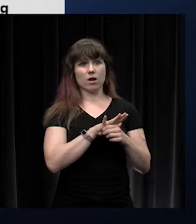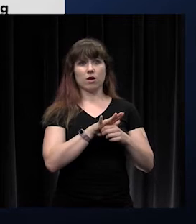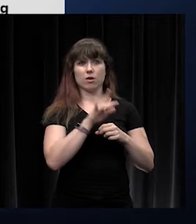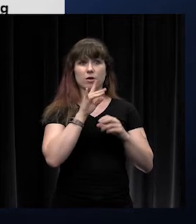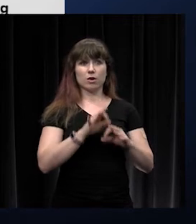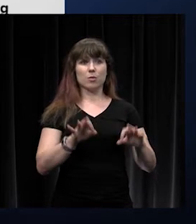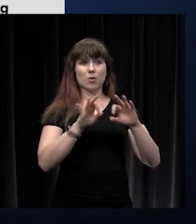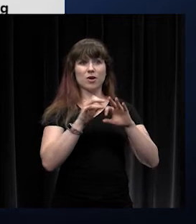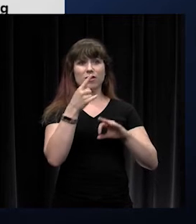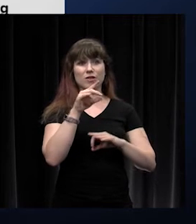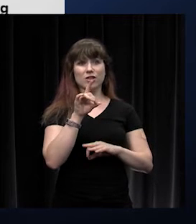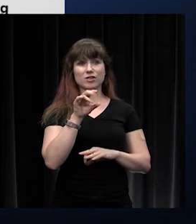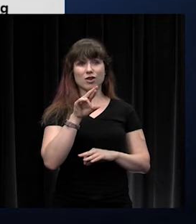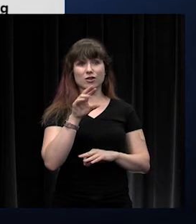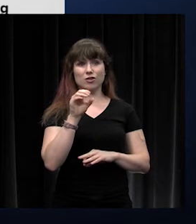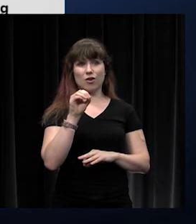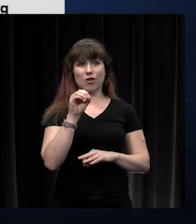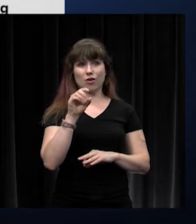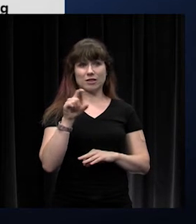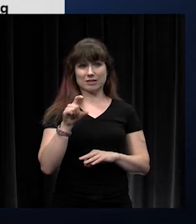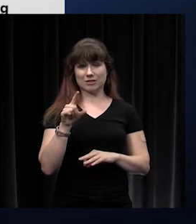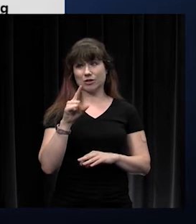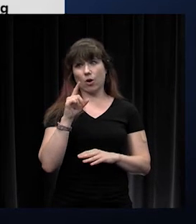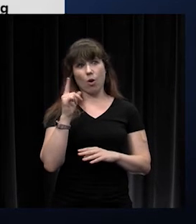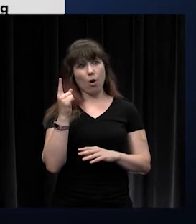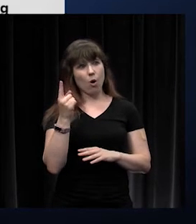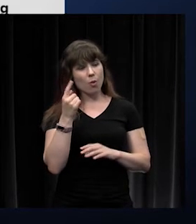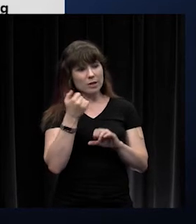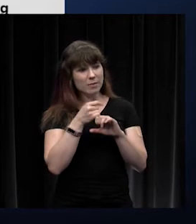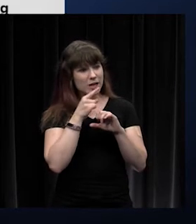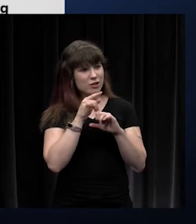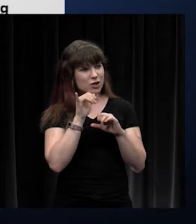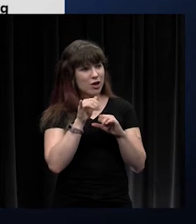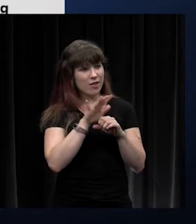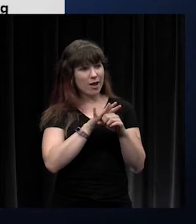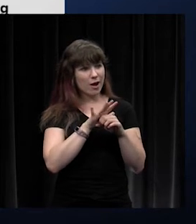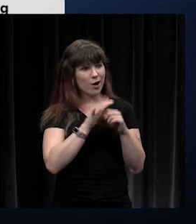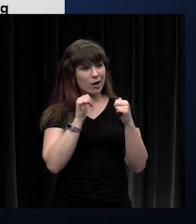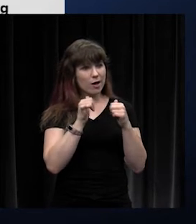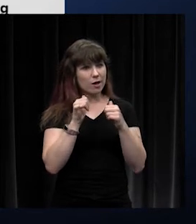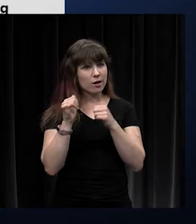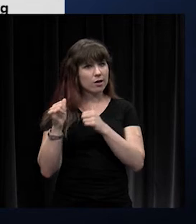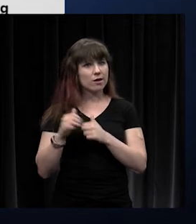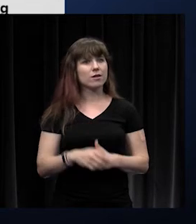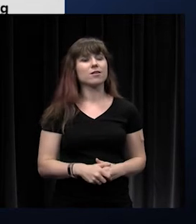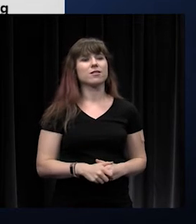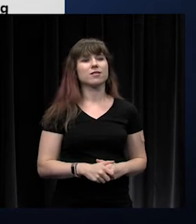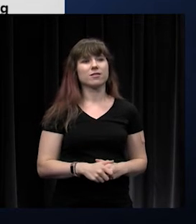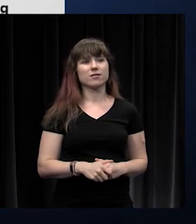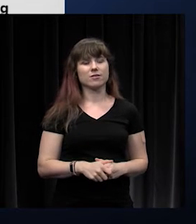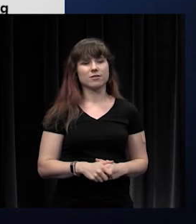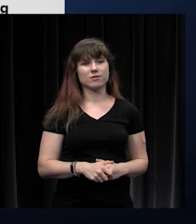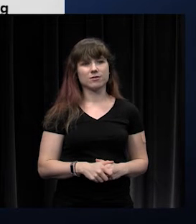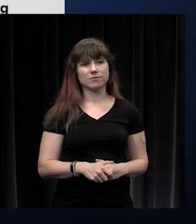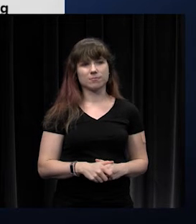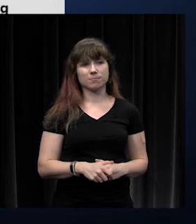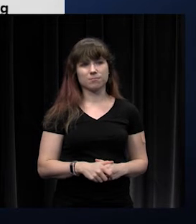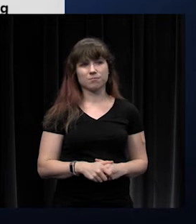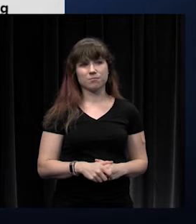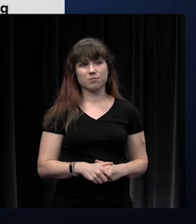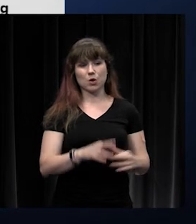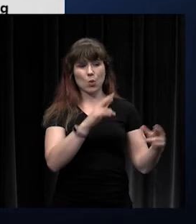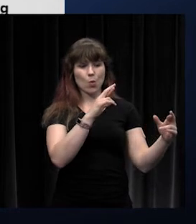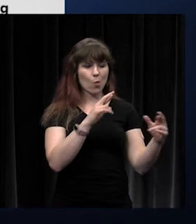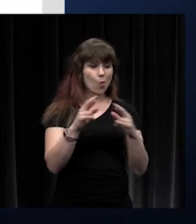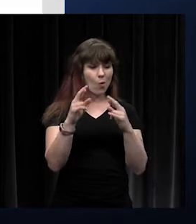for Dr. All. She's always making sure that we're in that area, and we can feel very good about the information that we have related to that. We are ready to